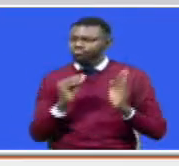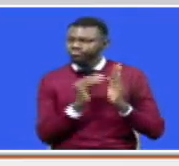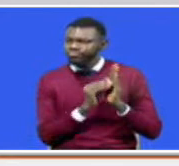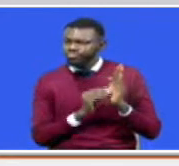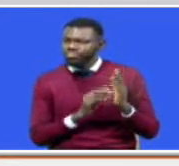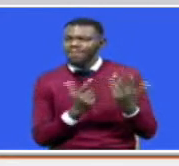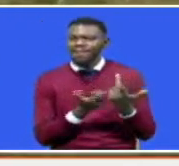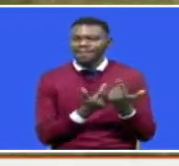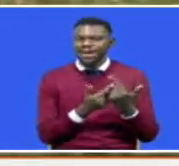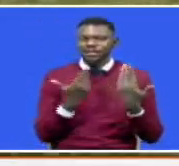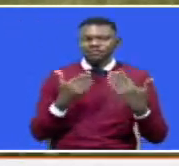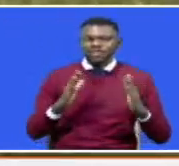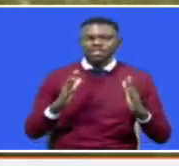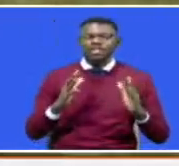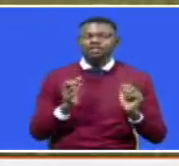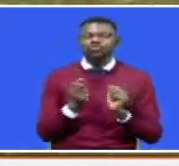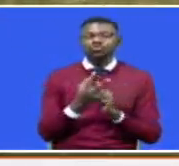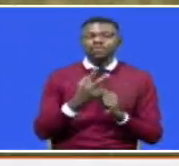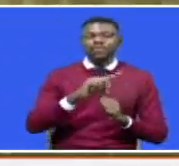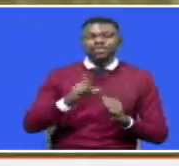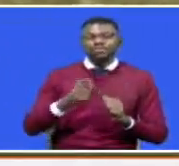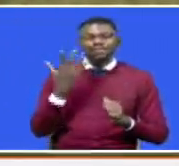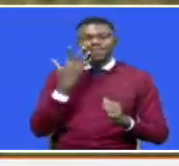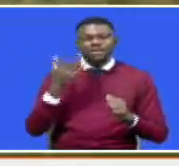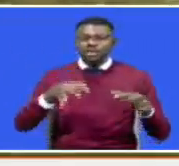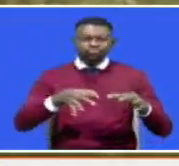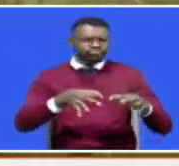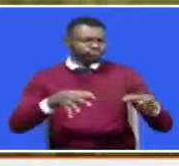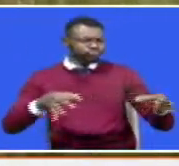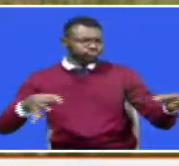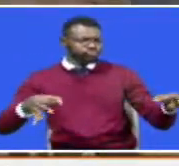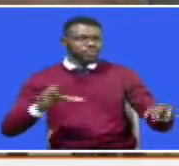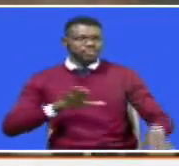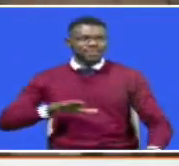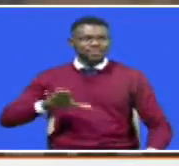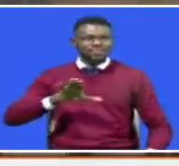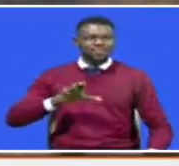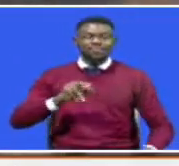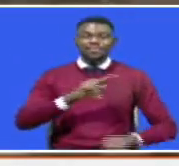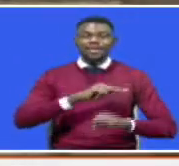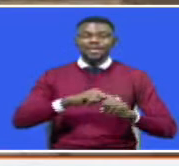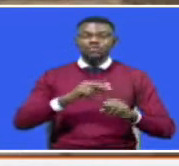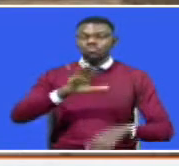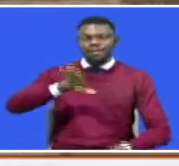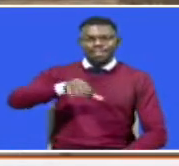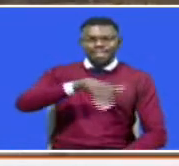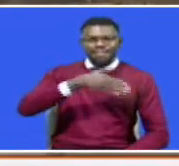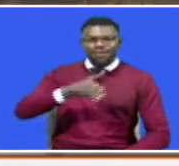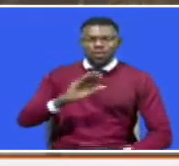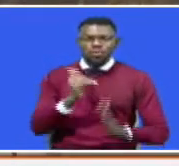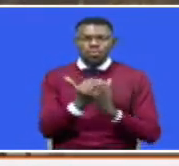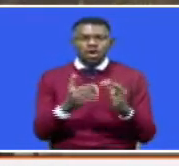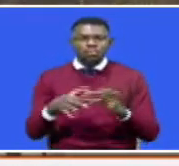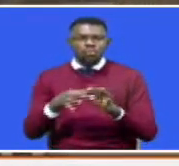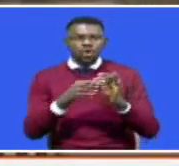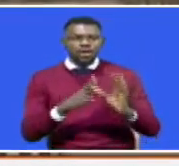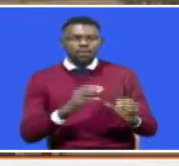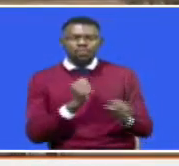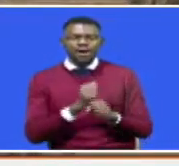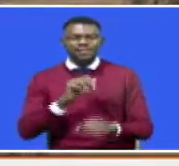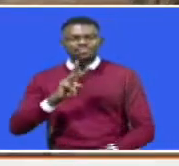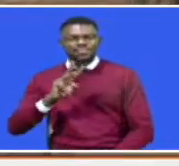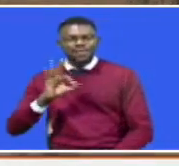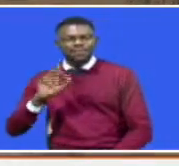across 12,500 square kilometers. The National Elephant Program Coordinator at the WWF Kenya, Samson